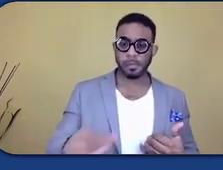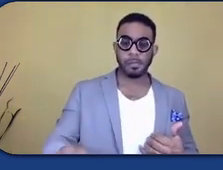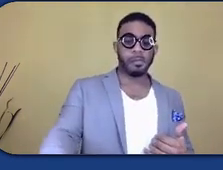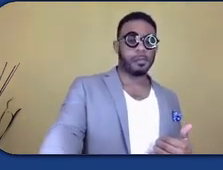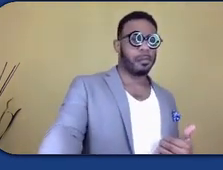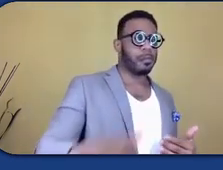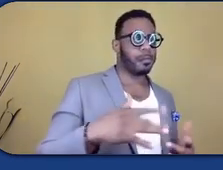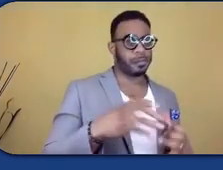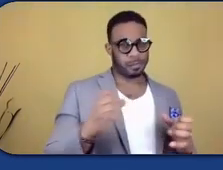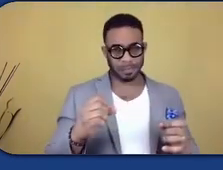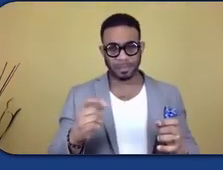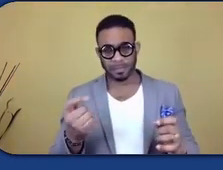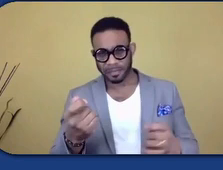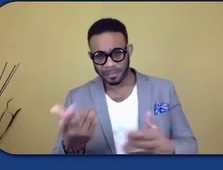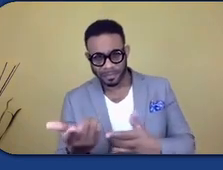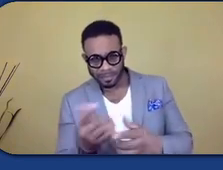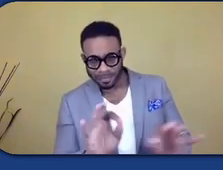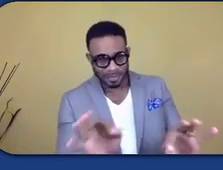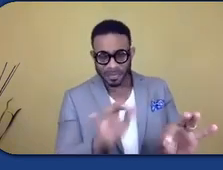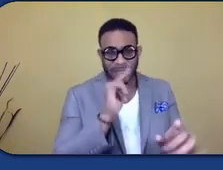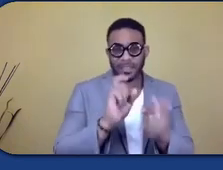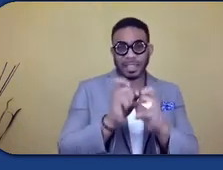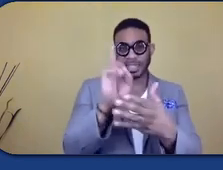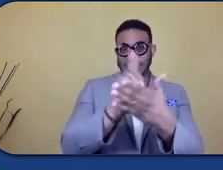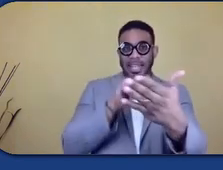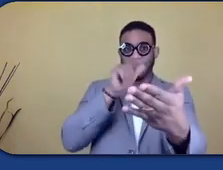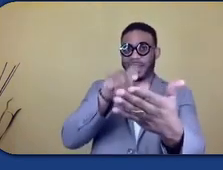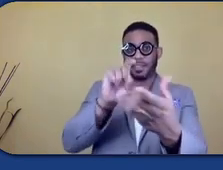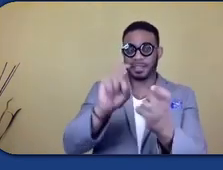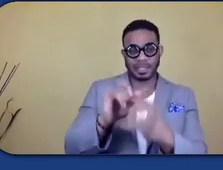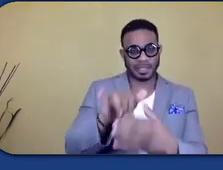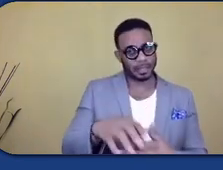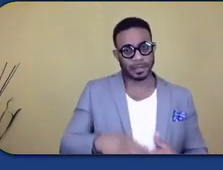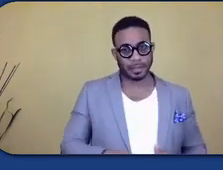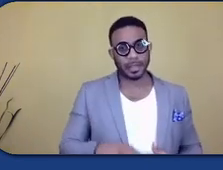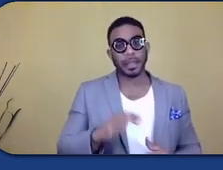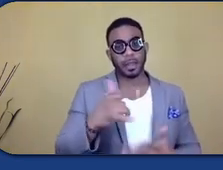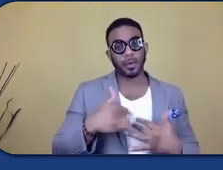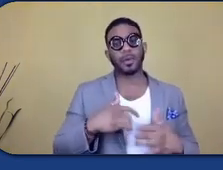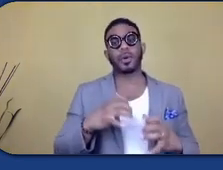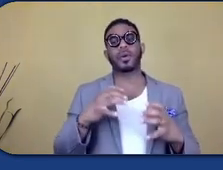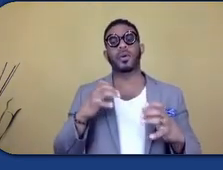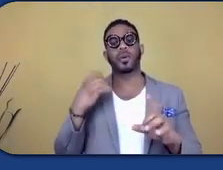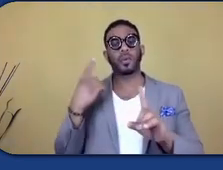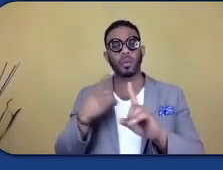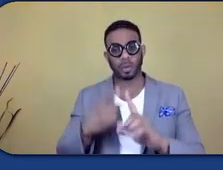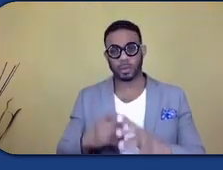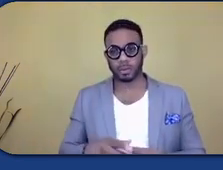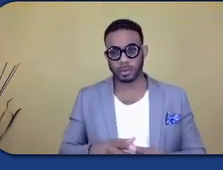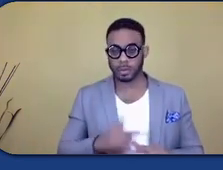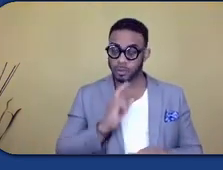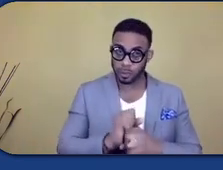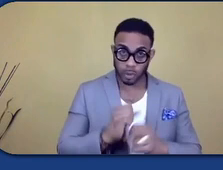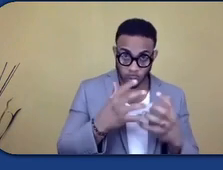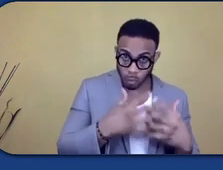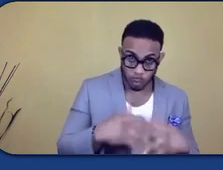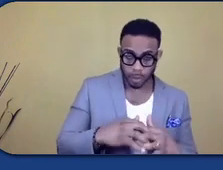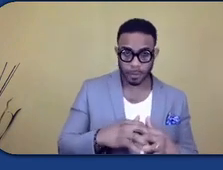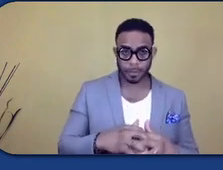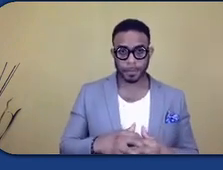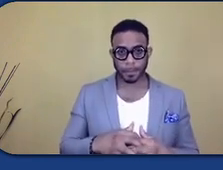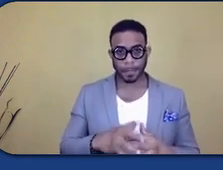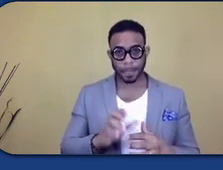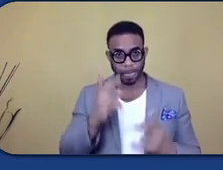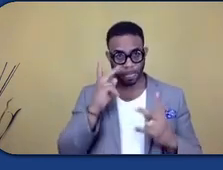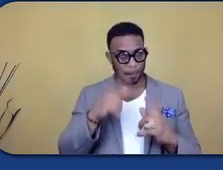have. We have a lot of compromises, but it doesn't have to change the design. And that's what we have worked with, and it is